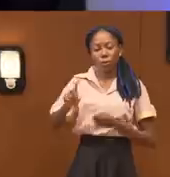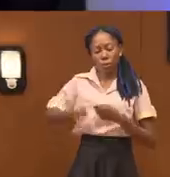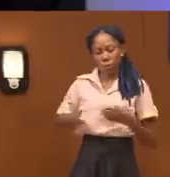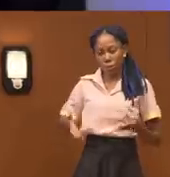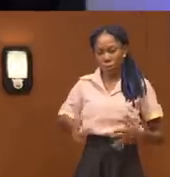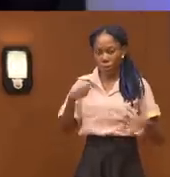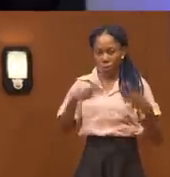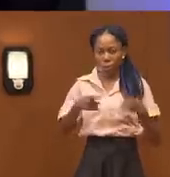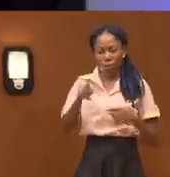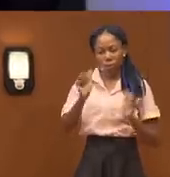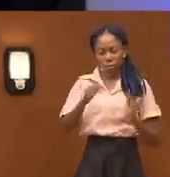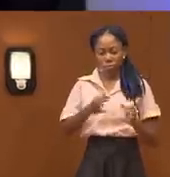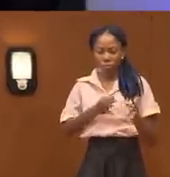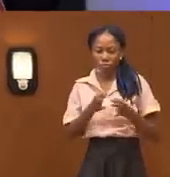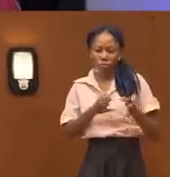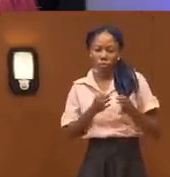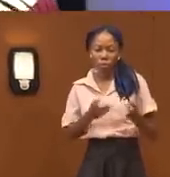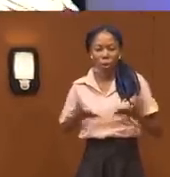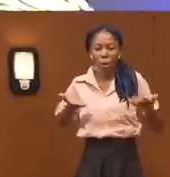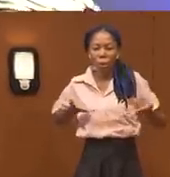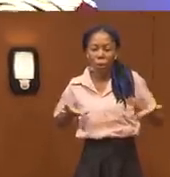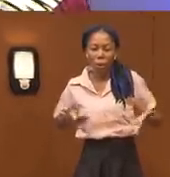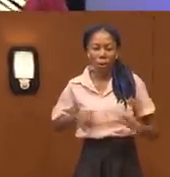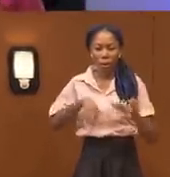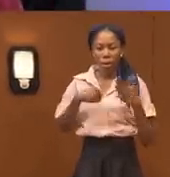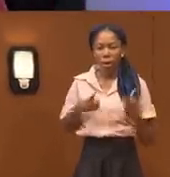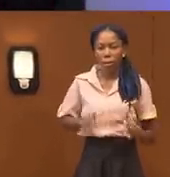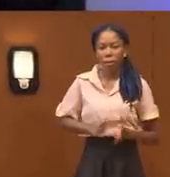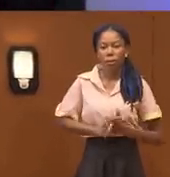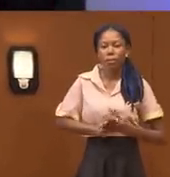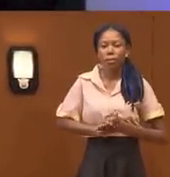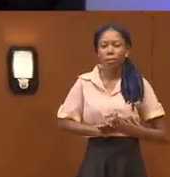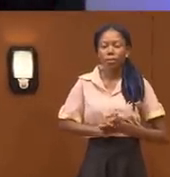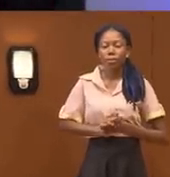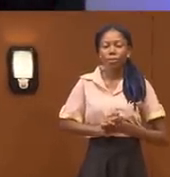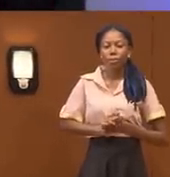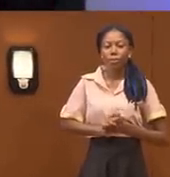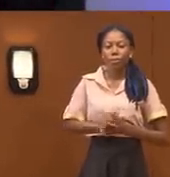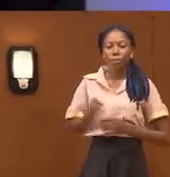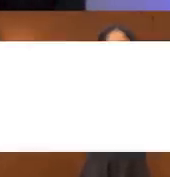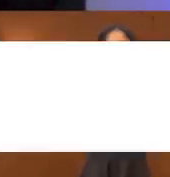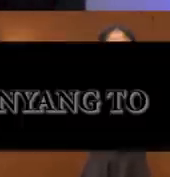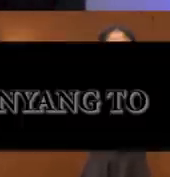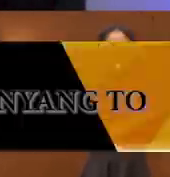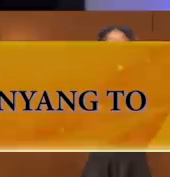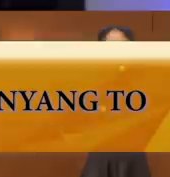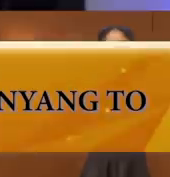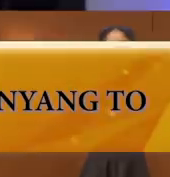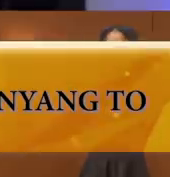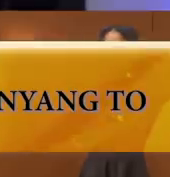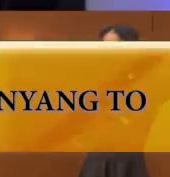you explain to me why you are here? Okay. He happens to be my